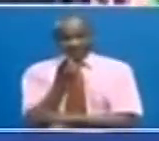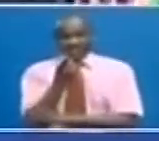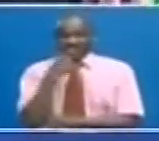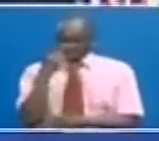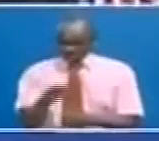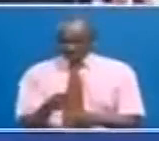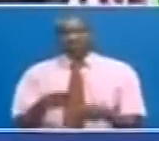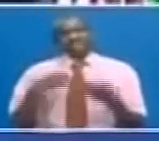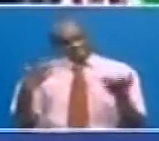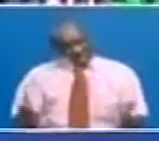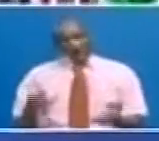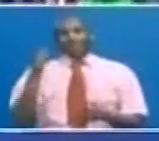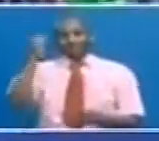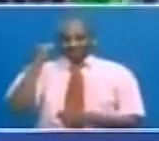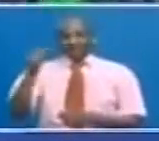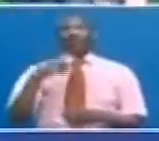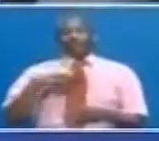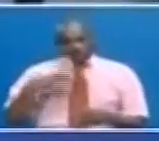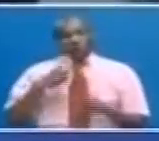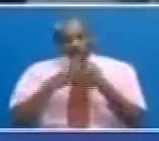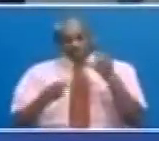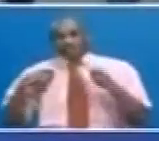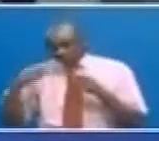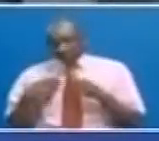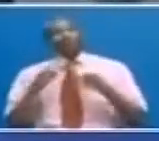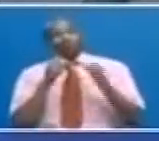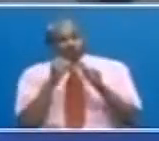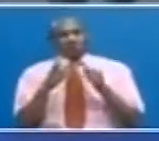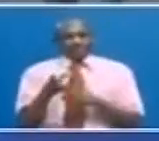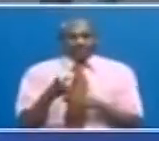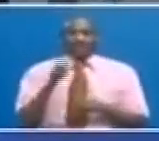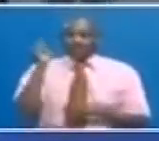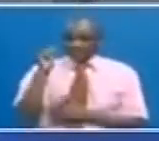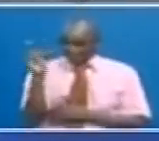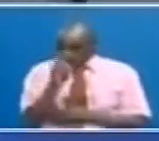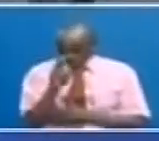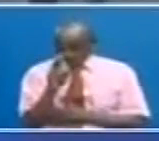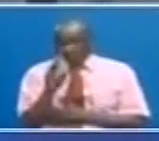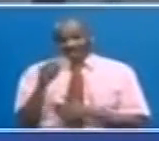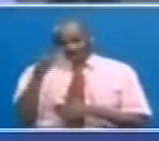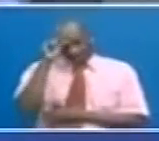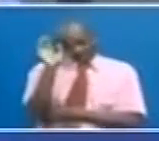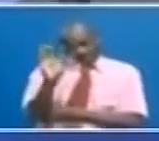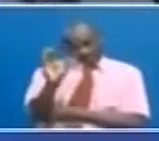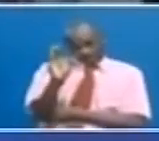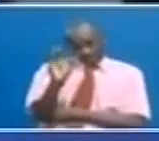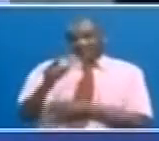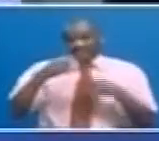to provide ready political fodder for both sides as President Uhuru Kenyatta's administration